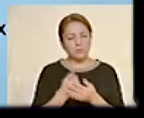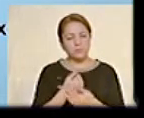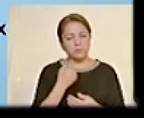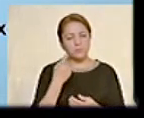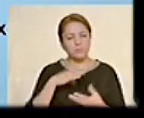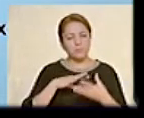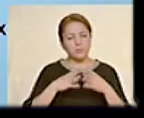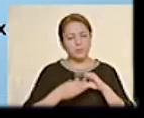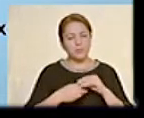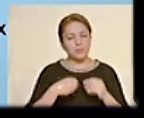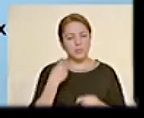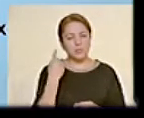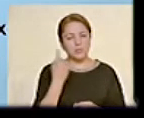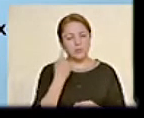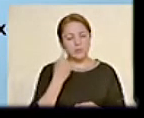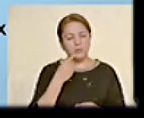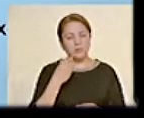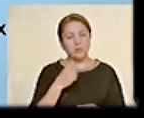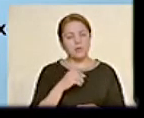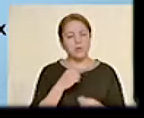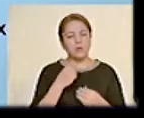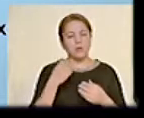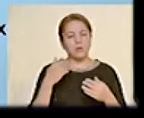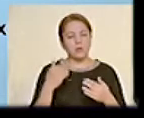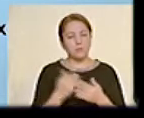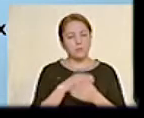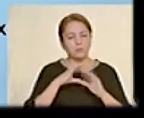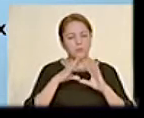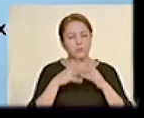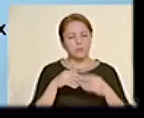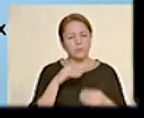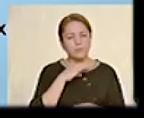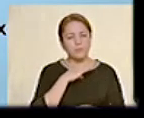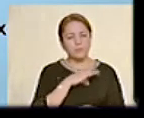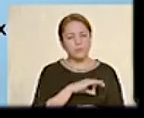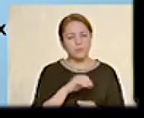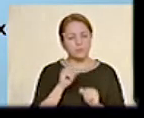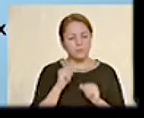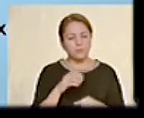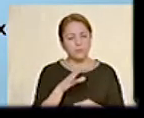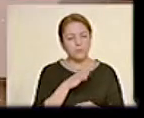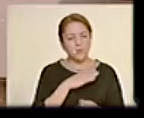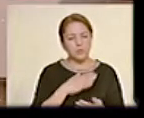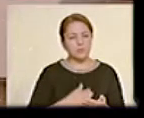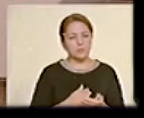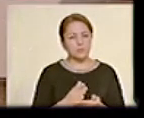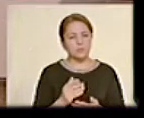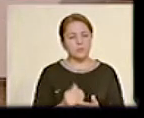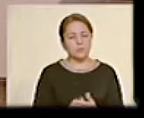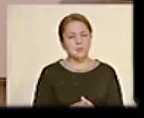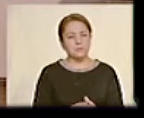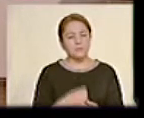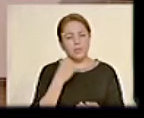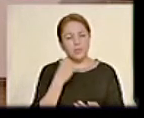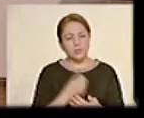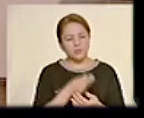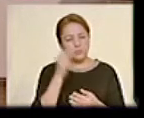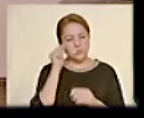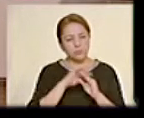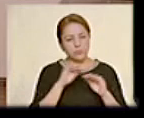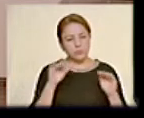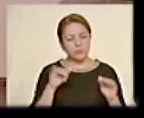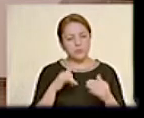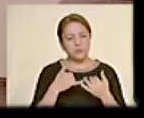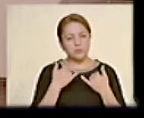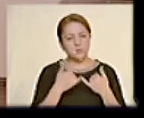axborot olamidan foydalanish imkoniyatini beruvchi xizmat hisoblanadi. Aziz o'quvchilar, mana